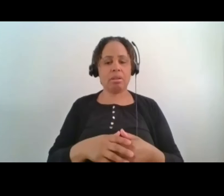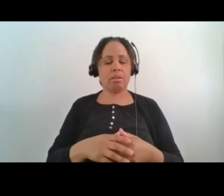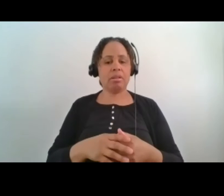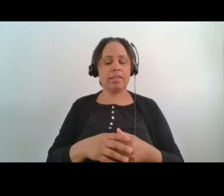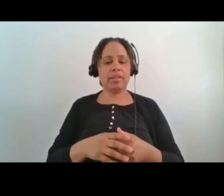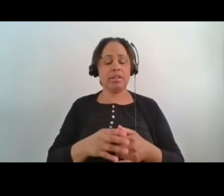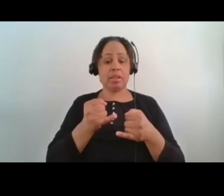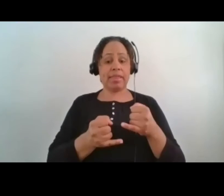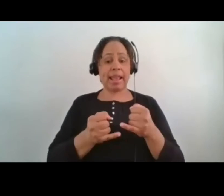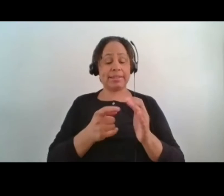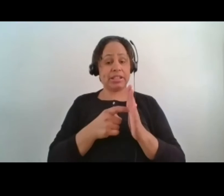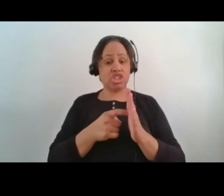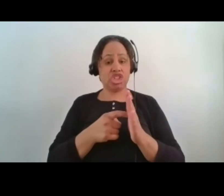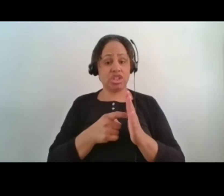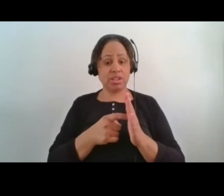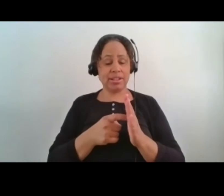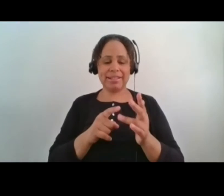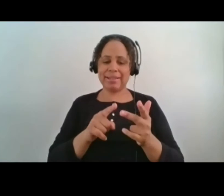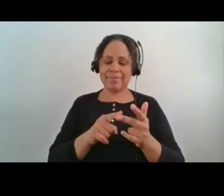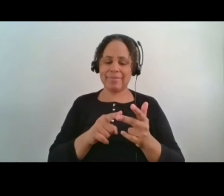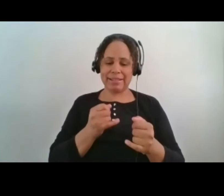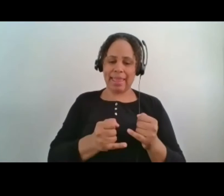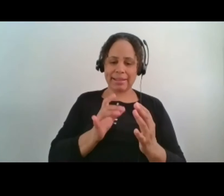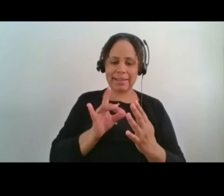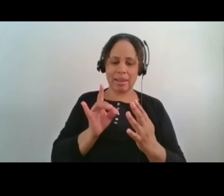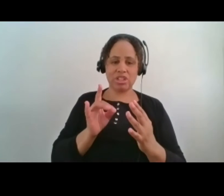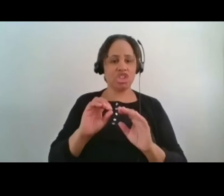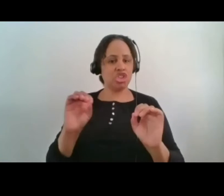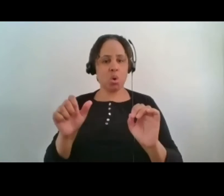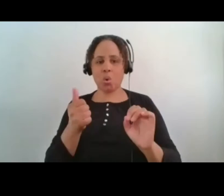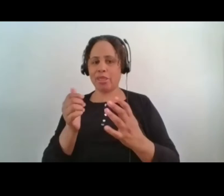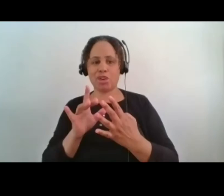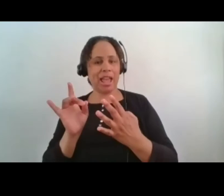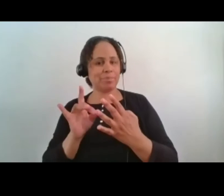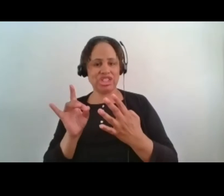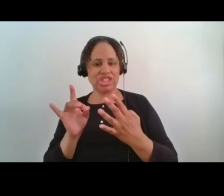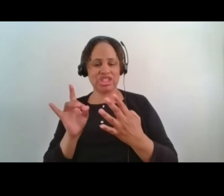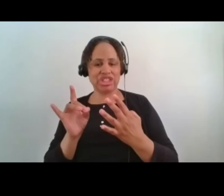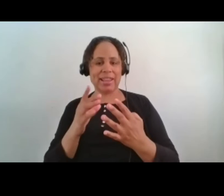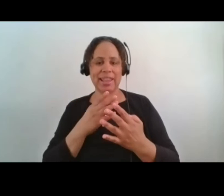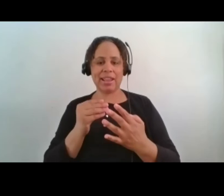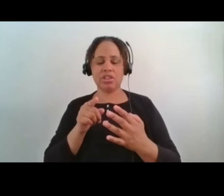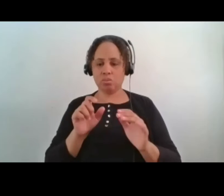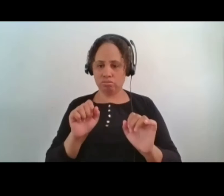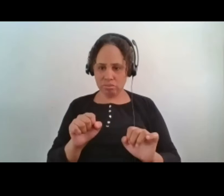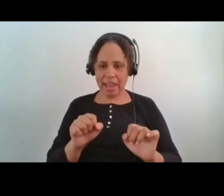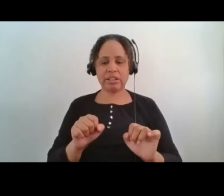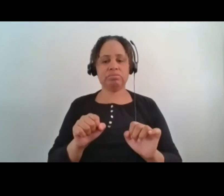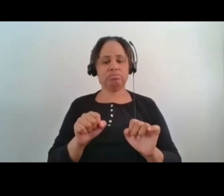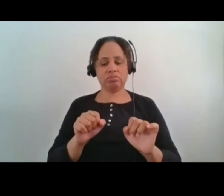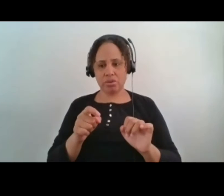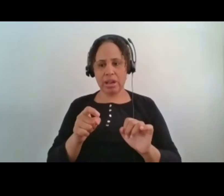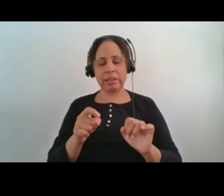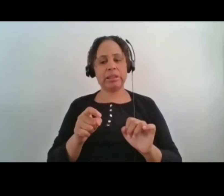condition is that this is a last resort, that you have no other option, and you go through with it from there. A lot of